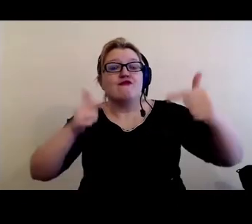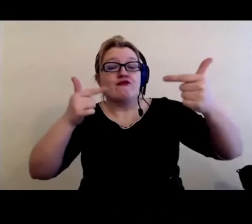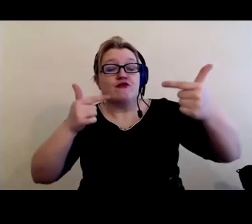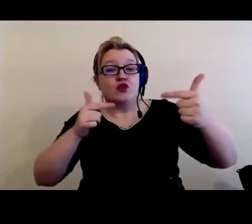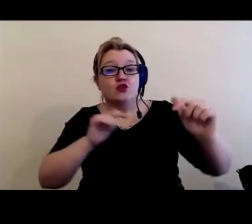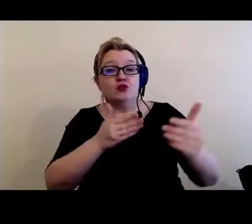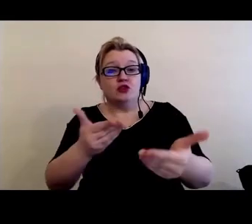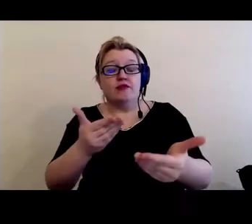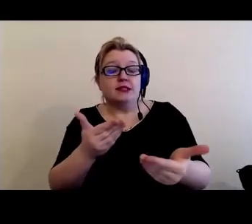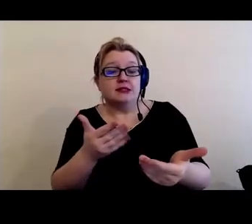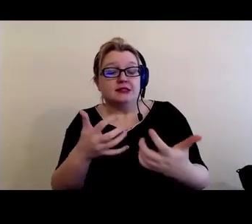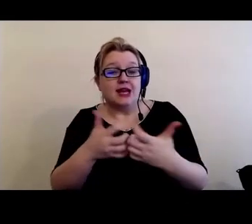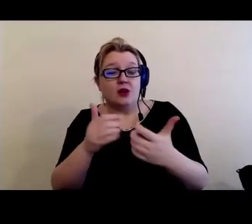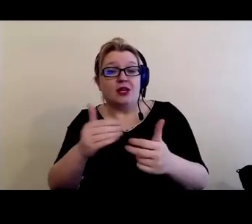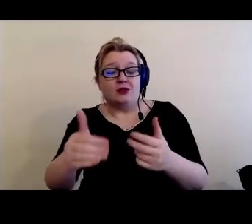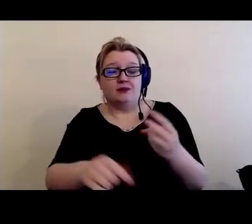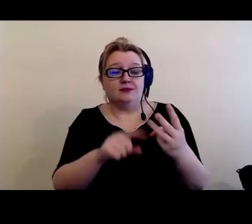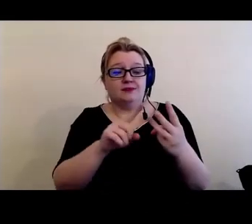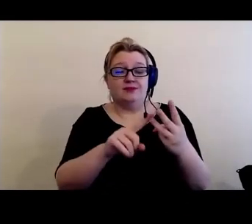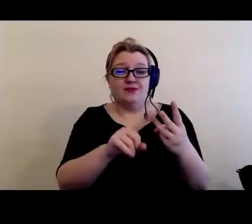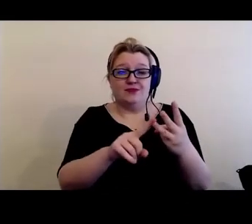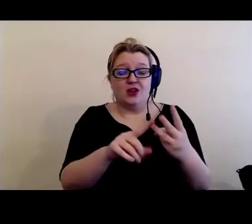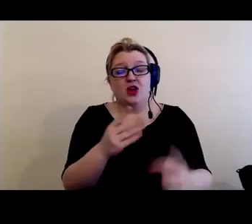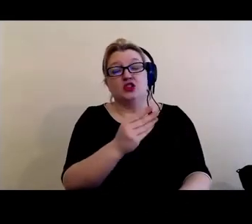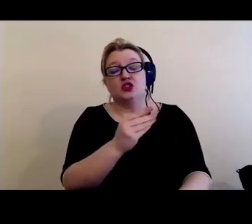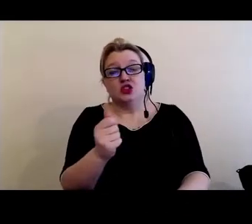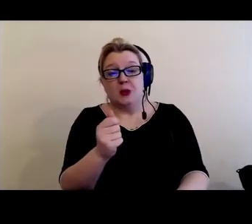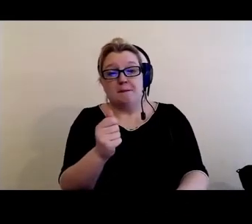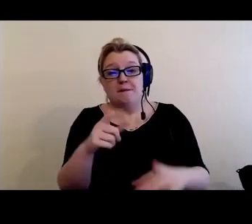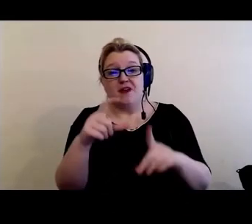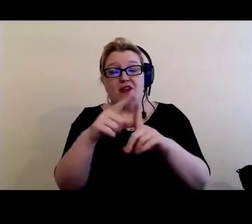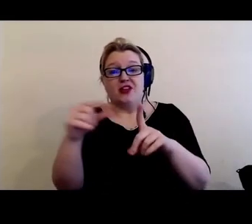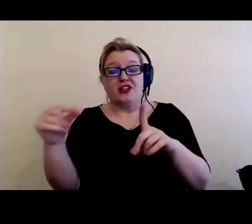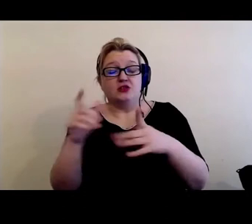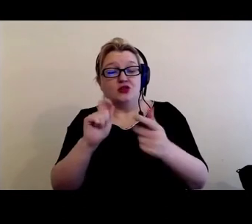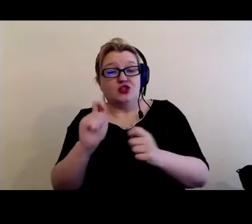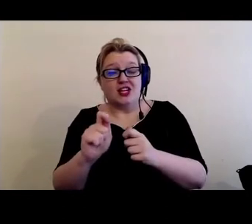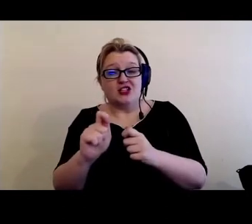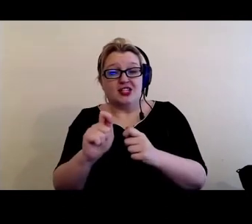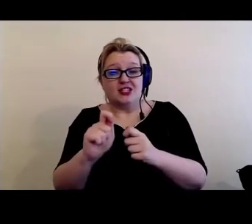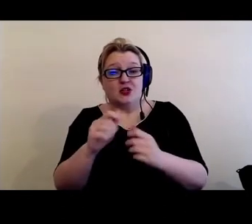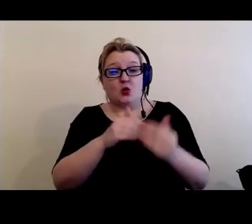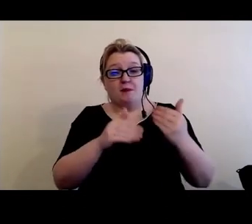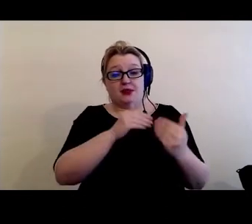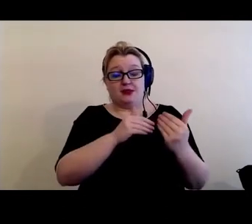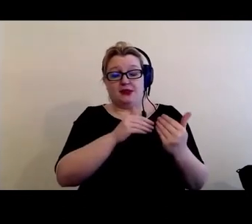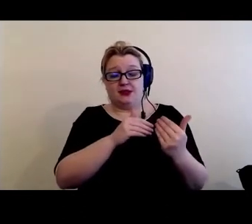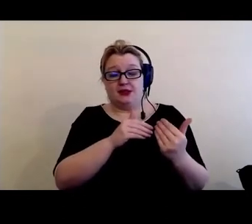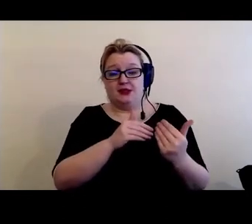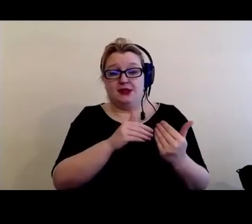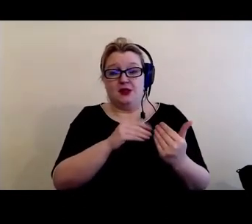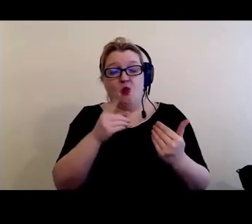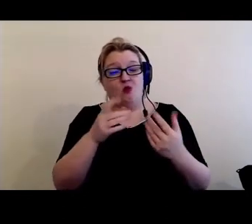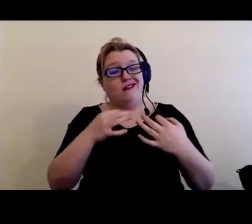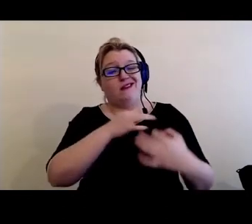having to fight a rearguard action against some of these digital changes receding. So speaking to one clinical director who said, I've